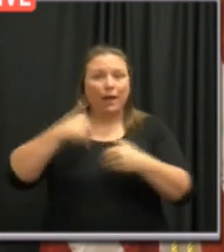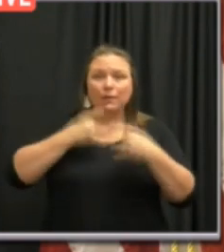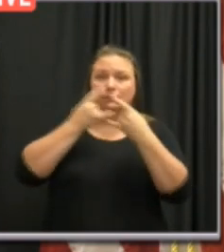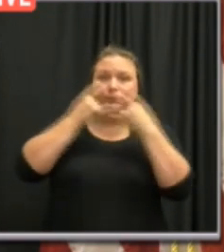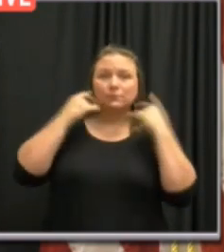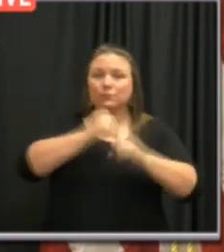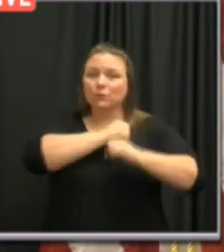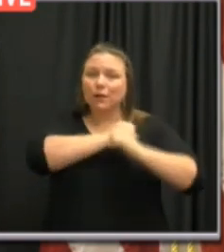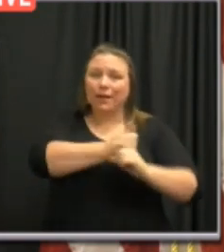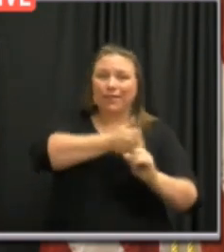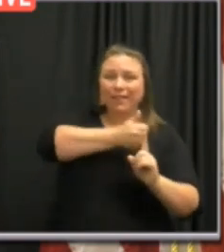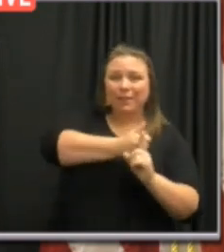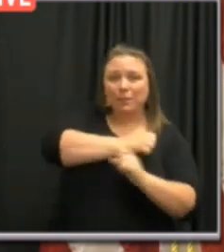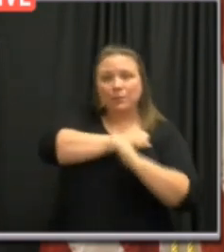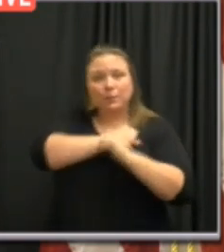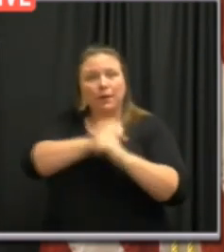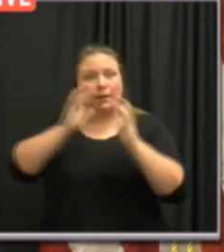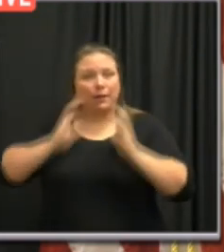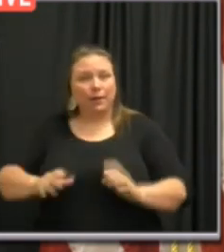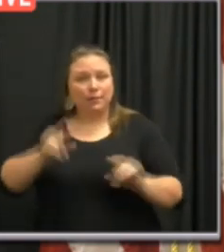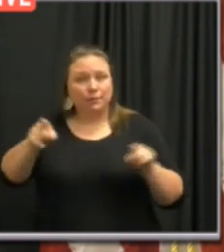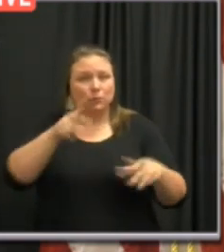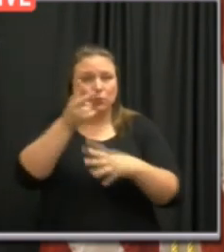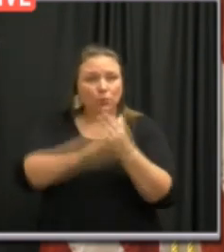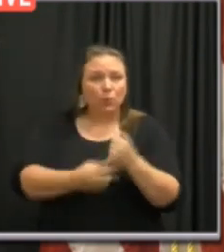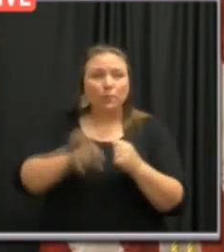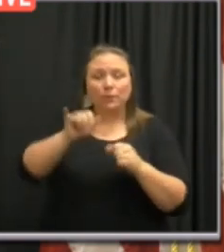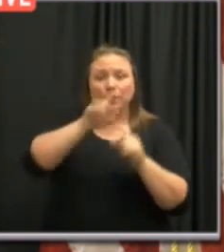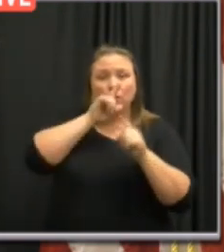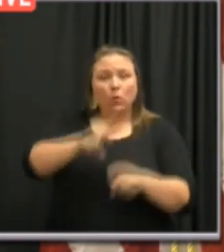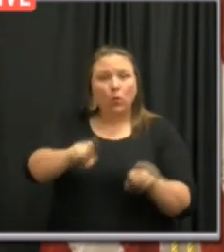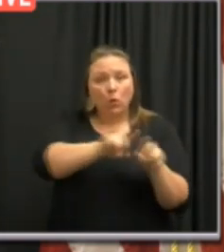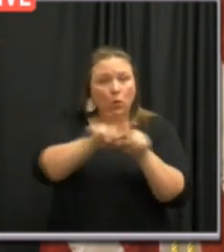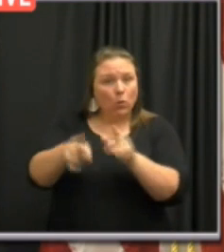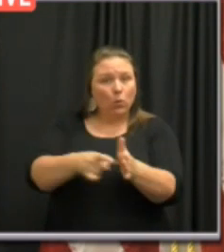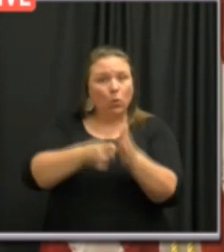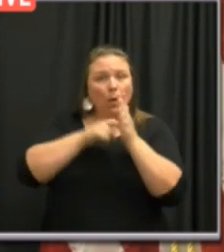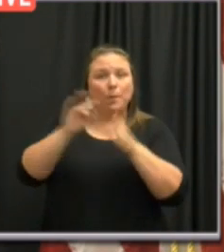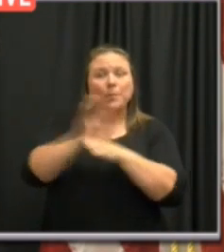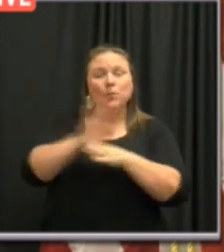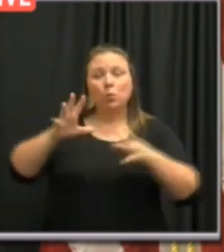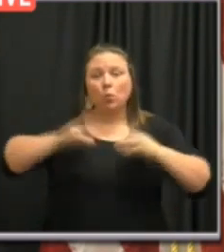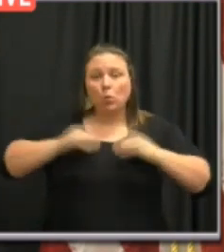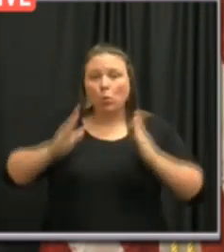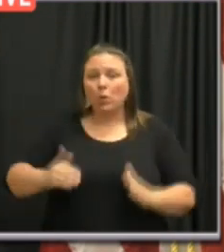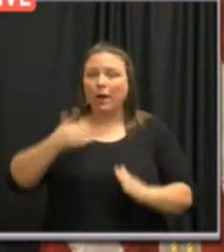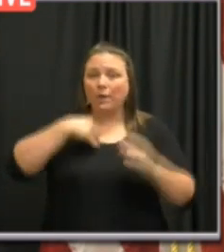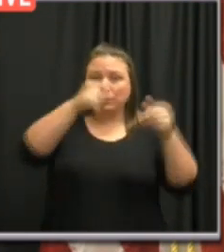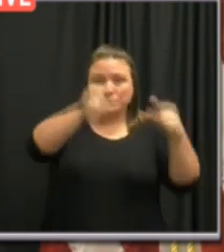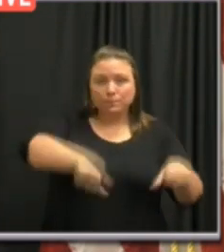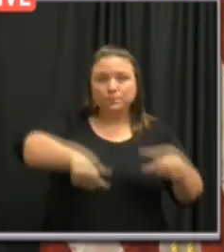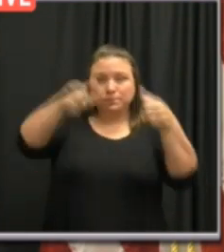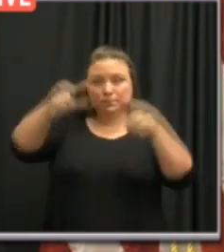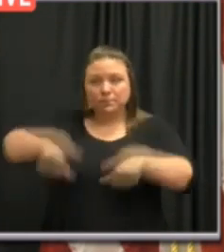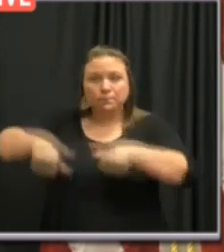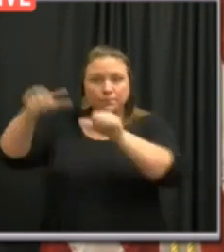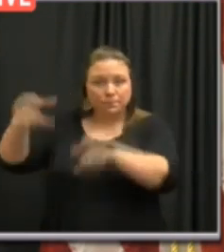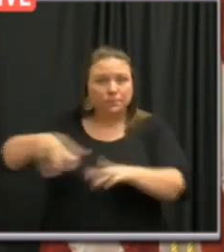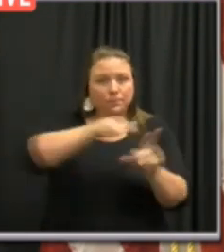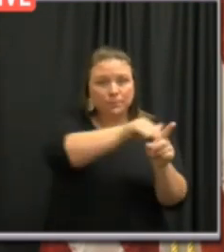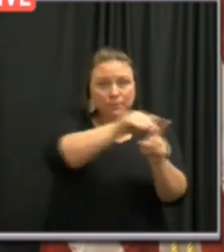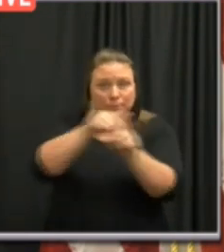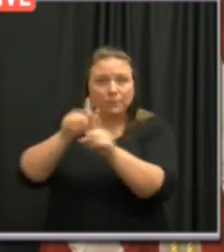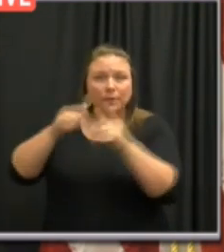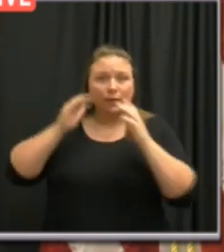themselves and their customers. The order also requires business owners to post signs reminding customers to wear